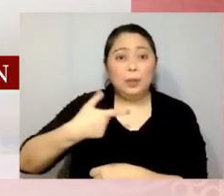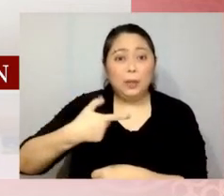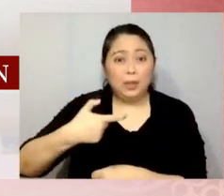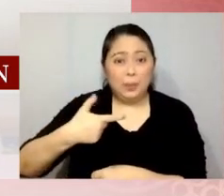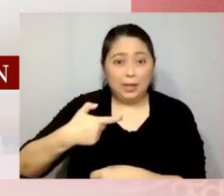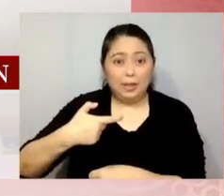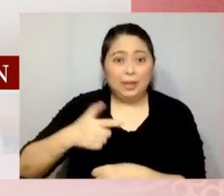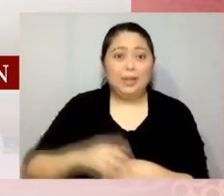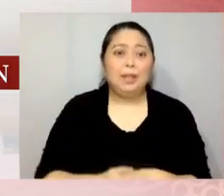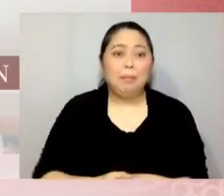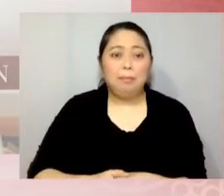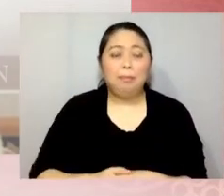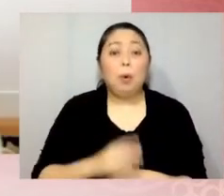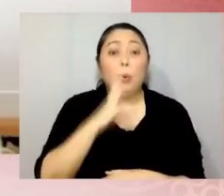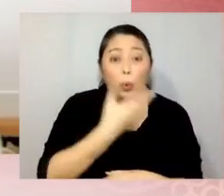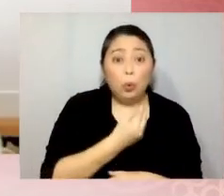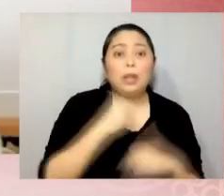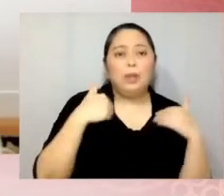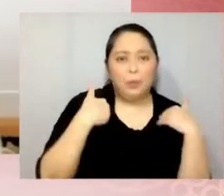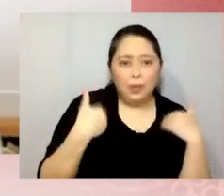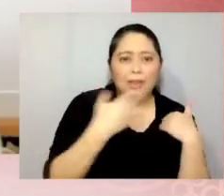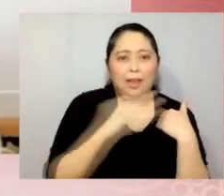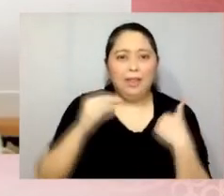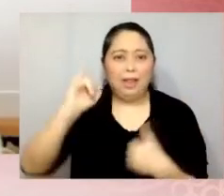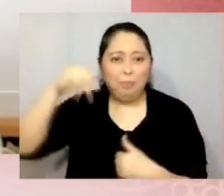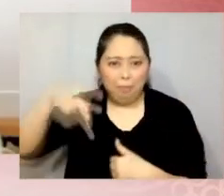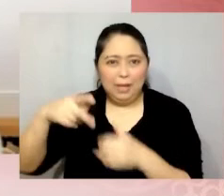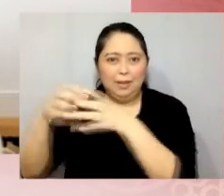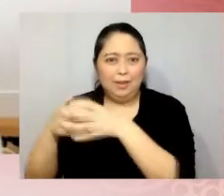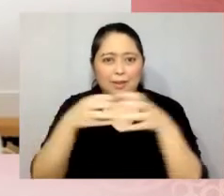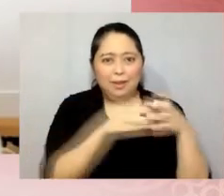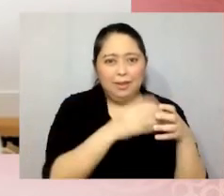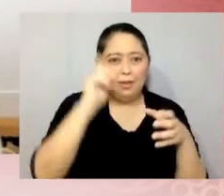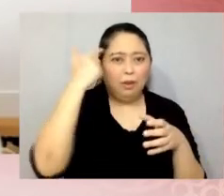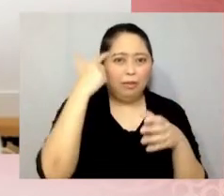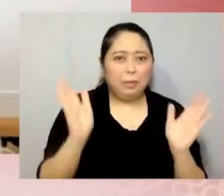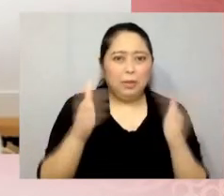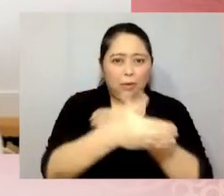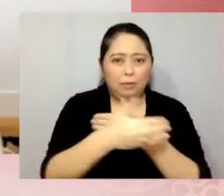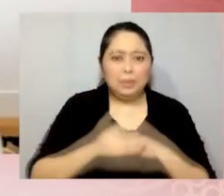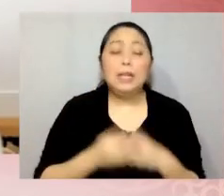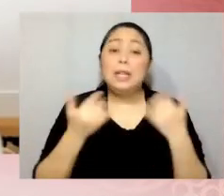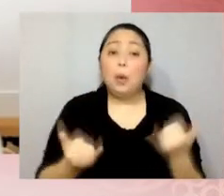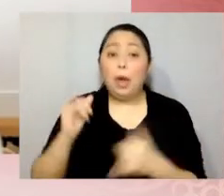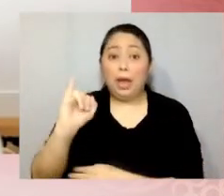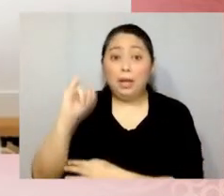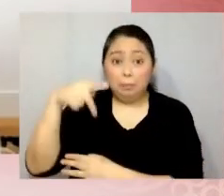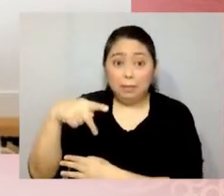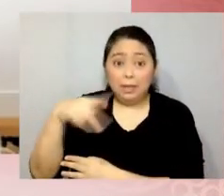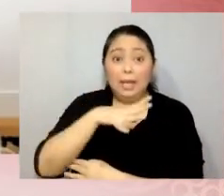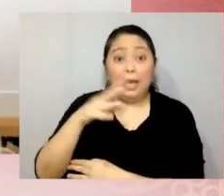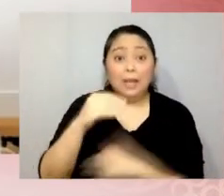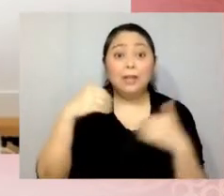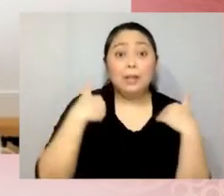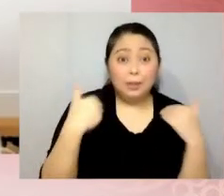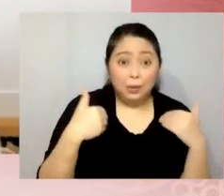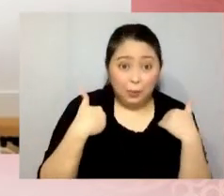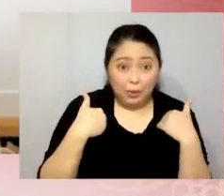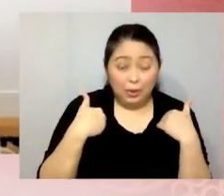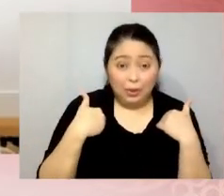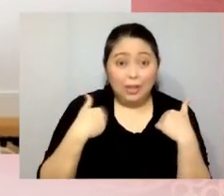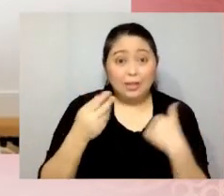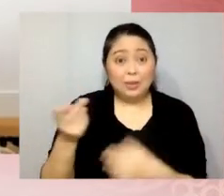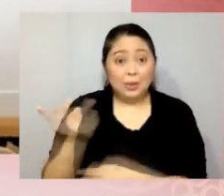agencies. Now, the marginalized and the underrepresented, like the IPs and the youth, are not foreclosed from